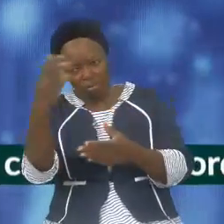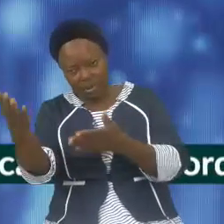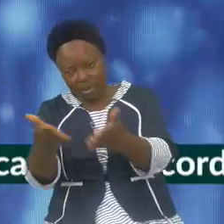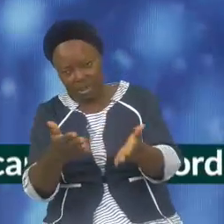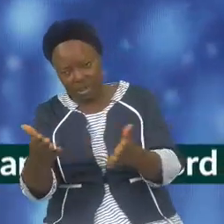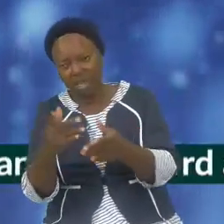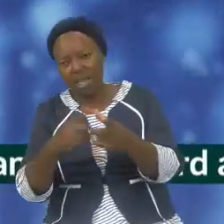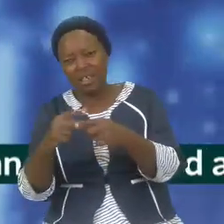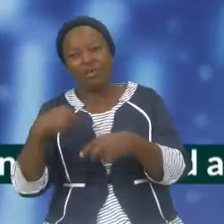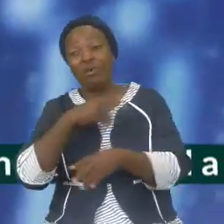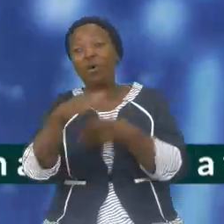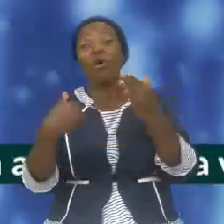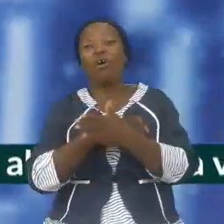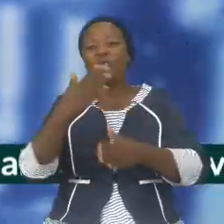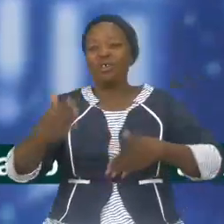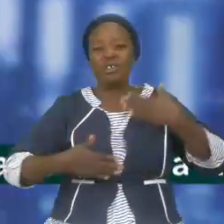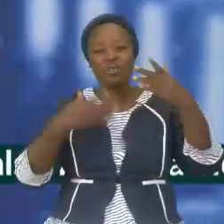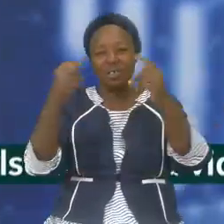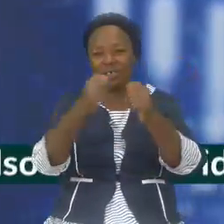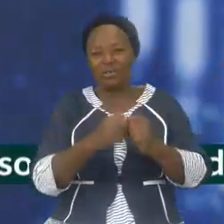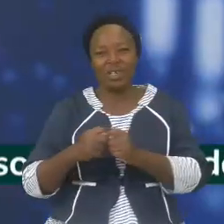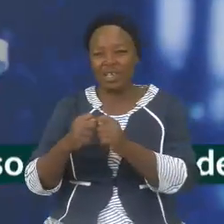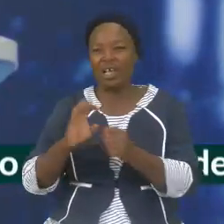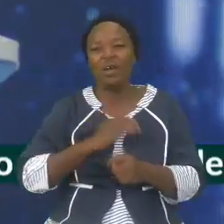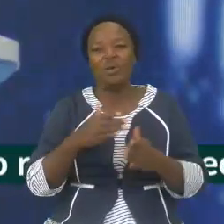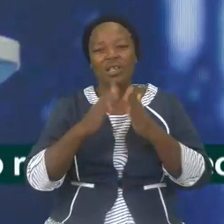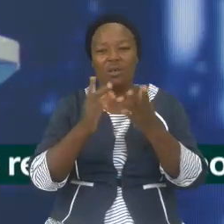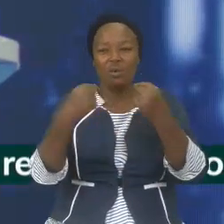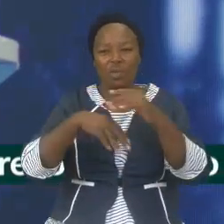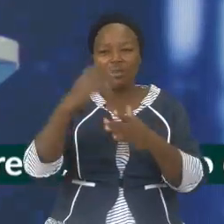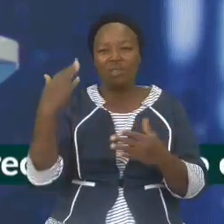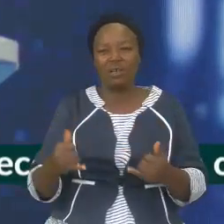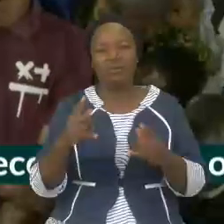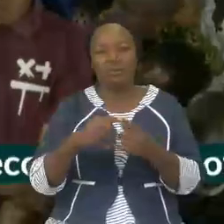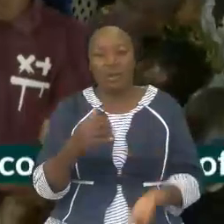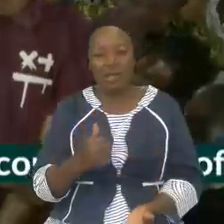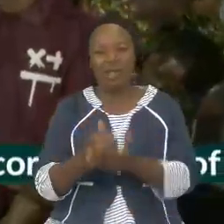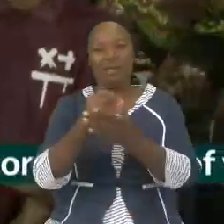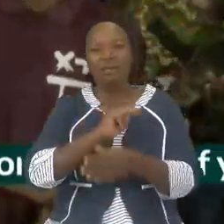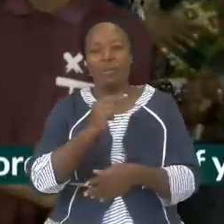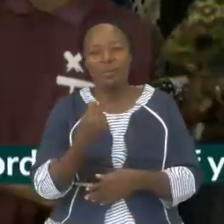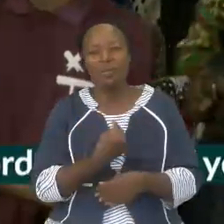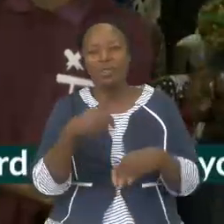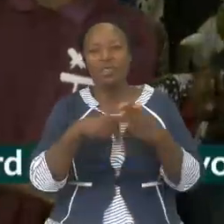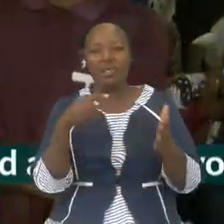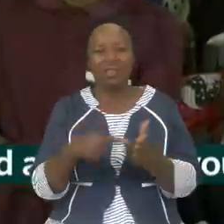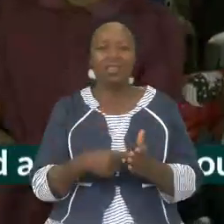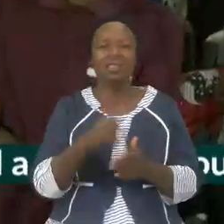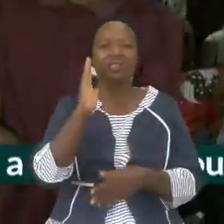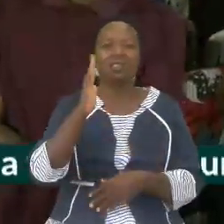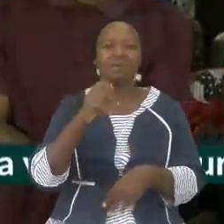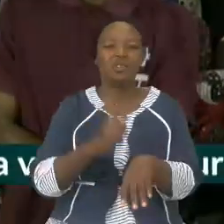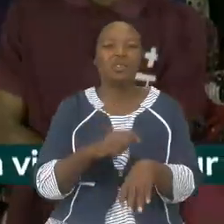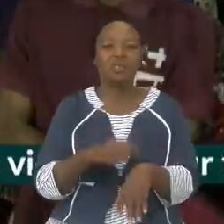we rejoice together. Our kitchen state overseer now to moderate our testimony time.